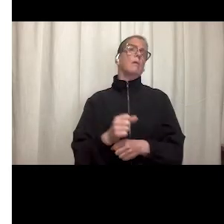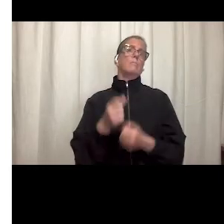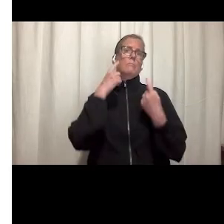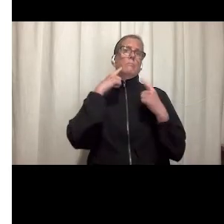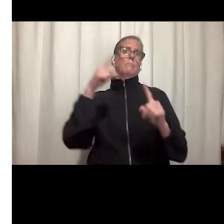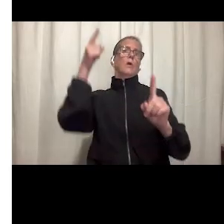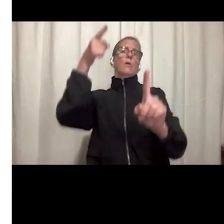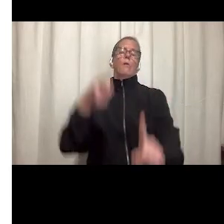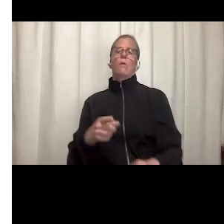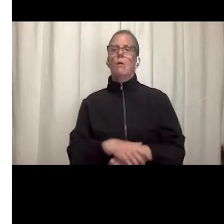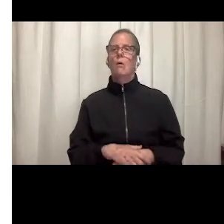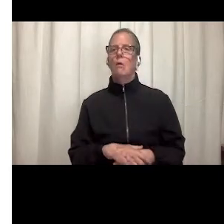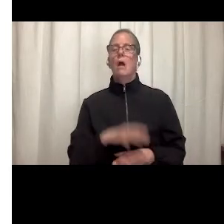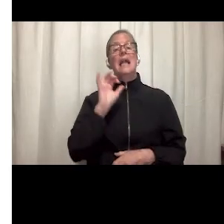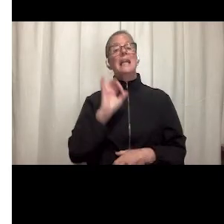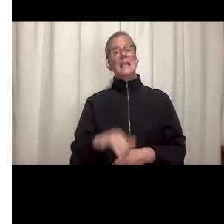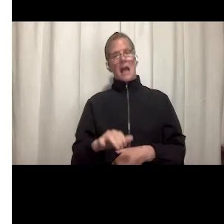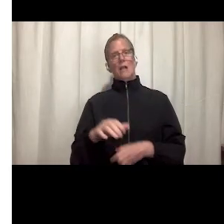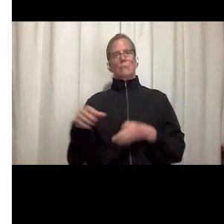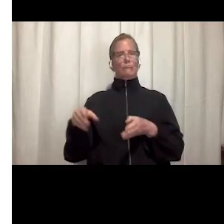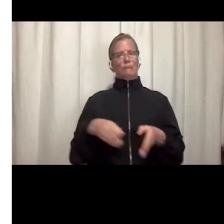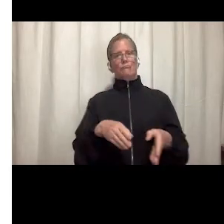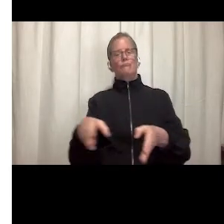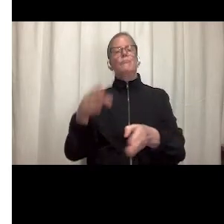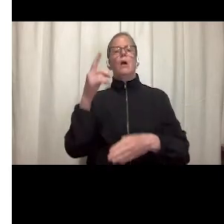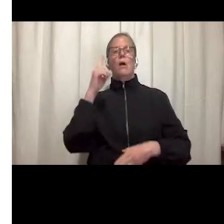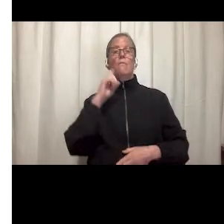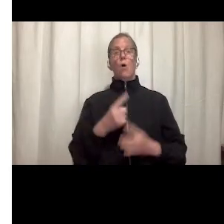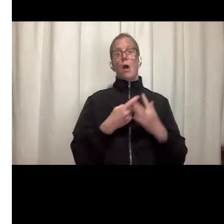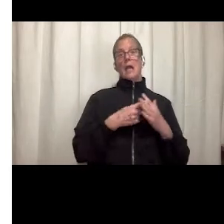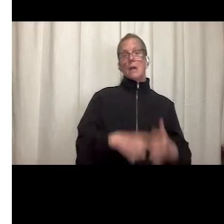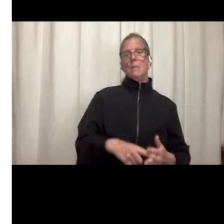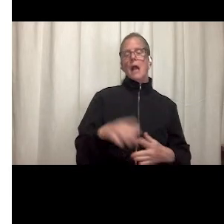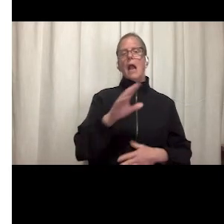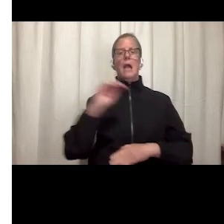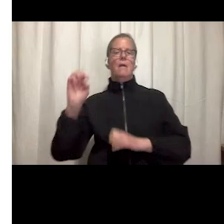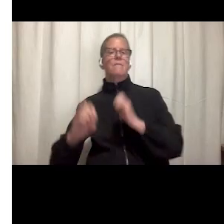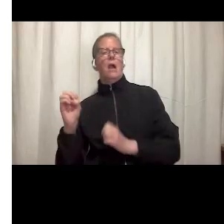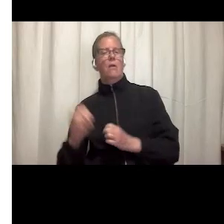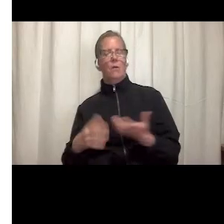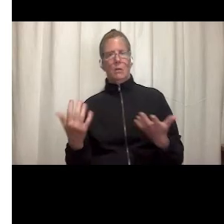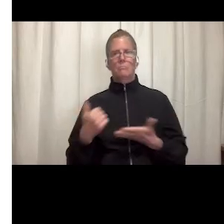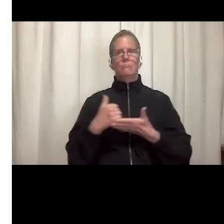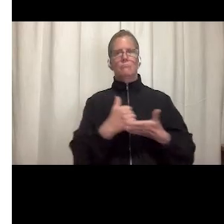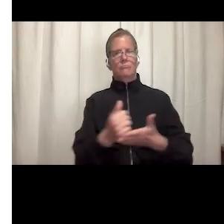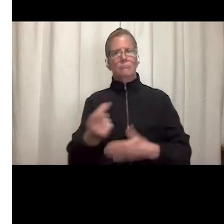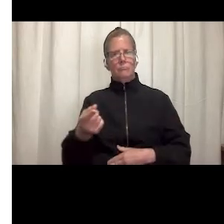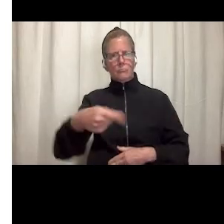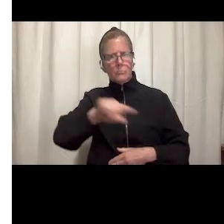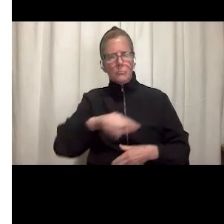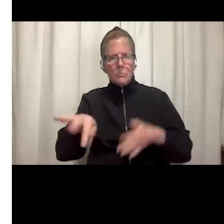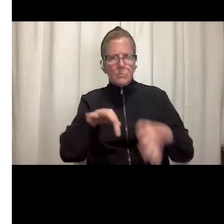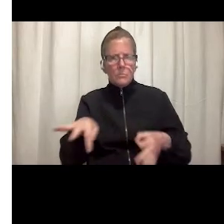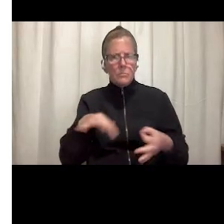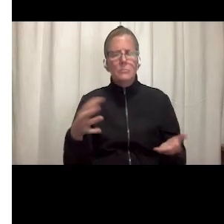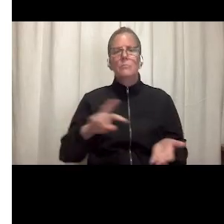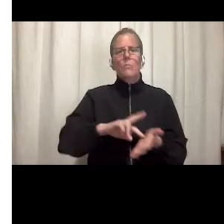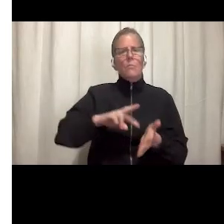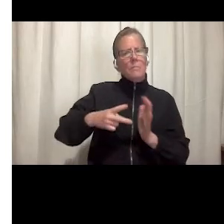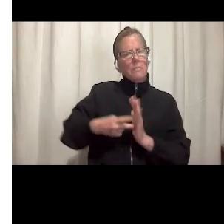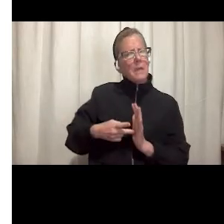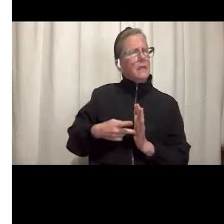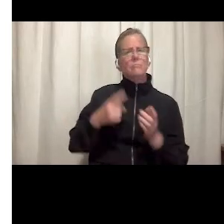for both implementation and evaluation. It helps you define what success looks like and how to measure it at